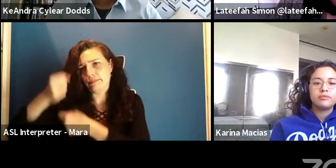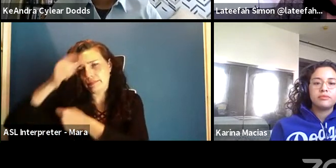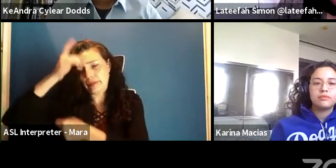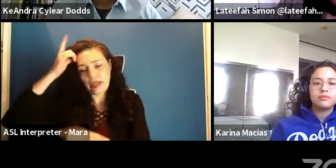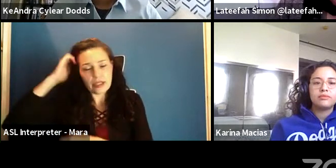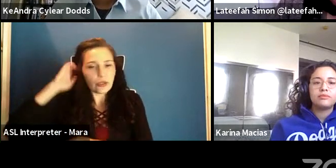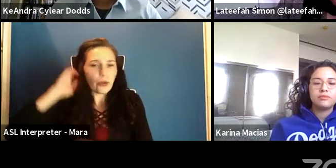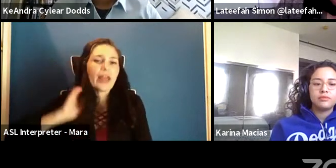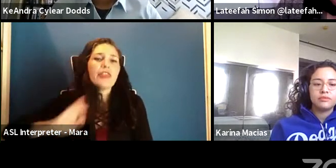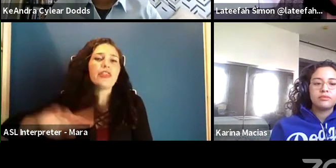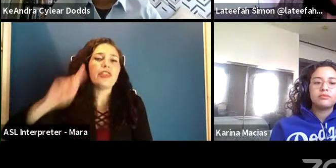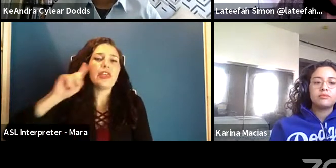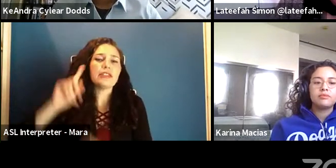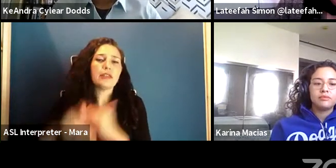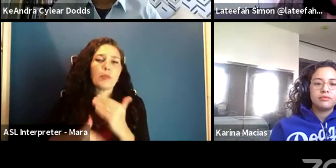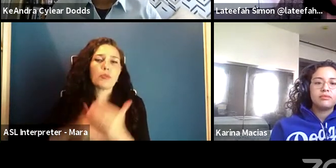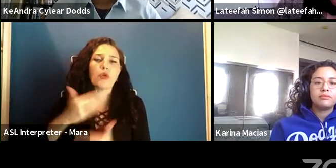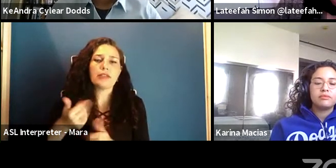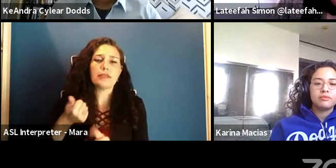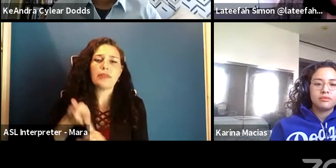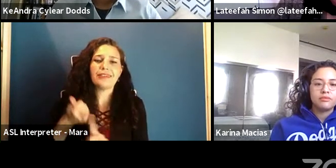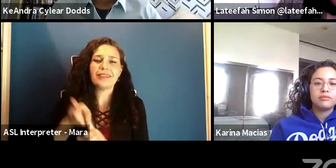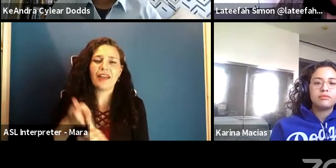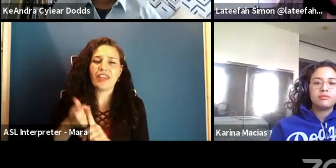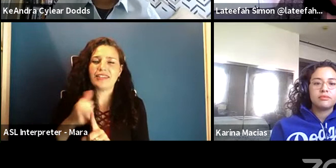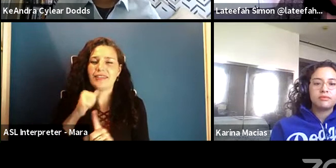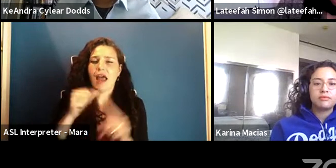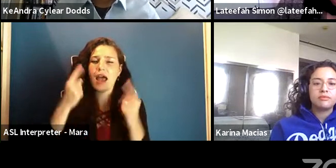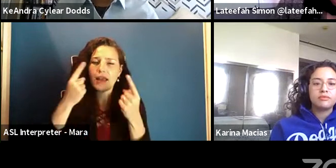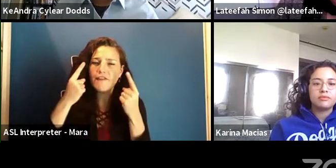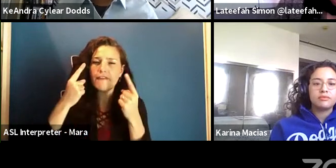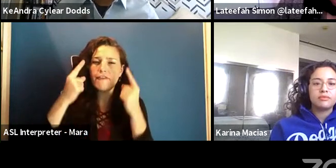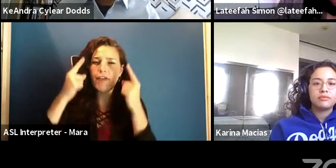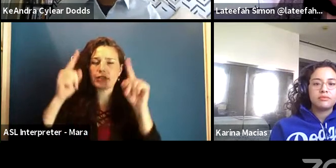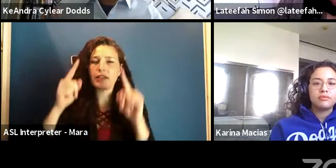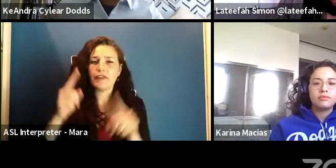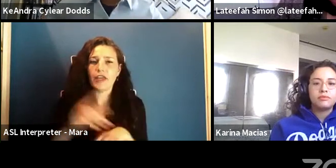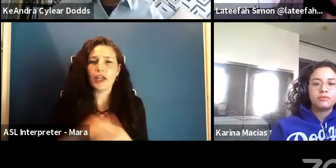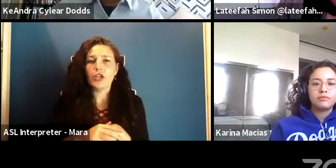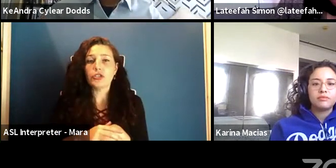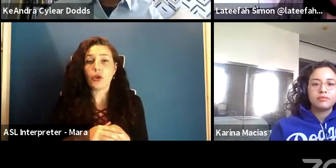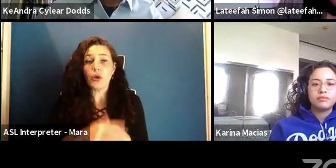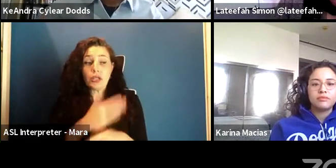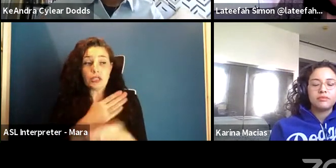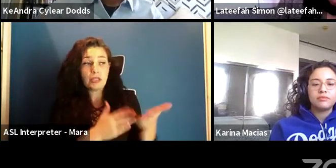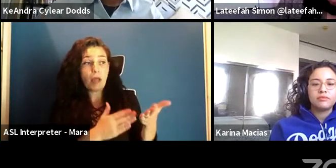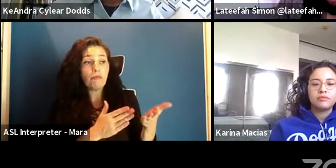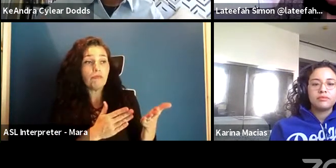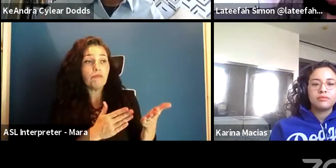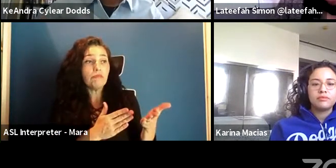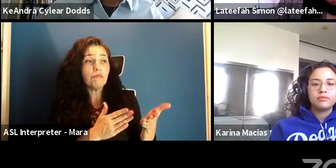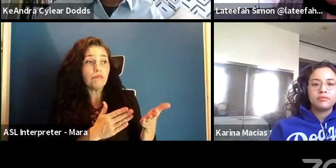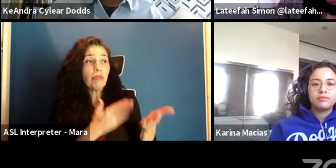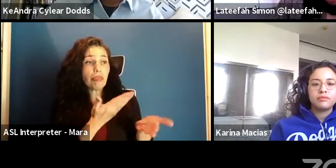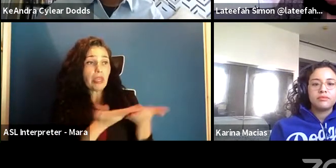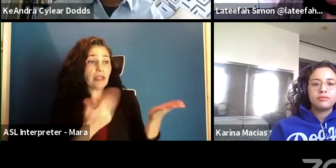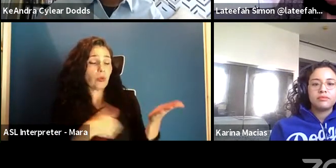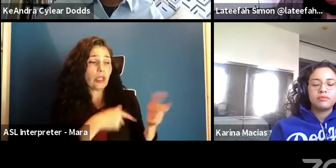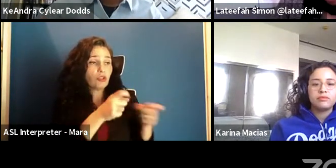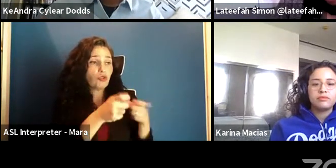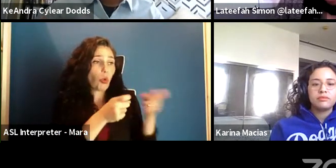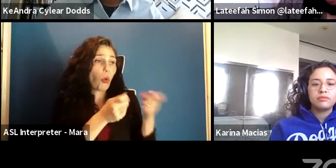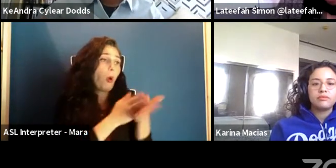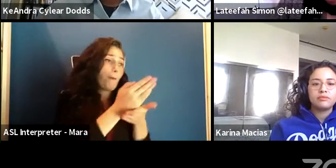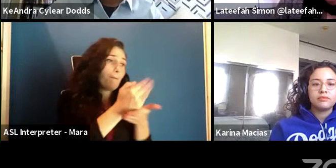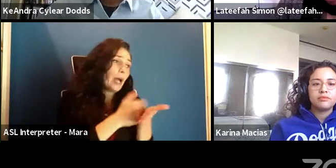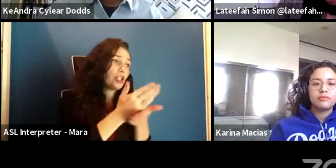that ineffective. So where we're able to have a lot of control over a budget and over workforce